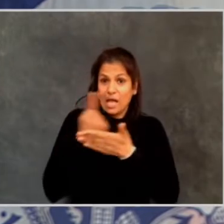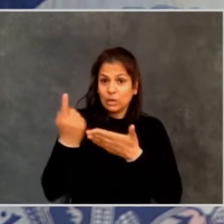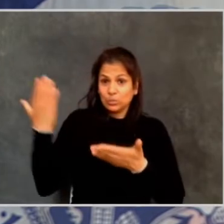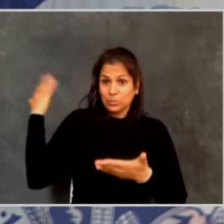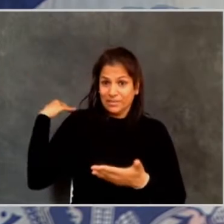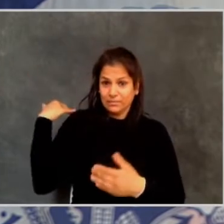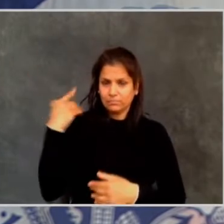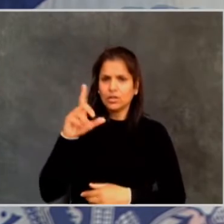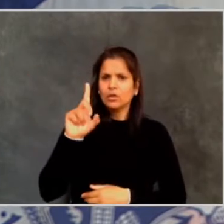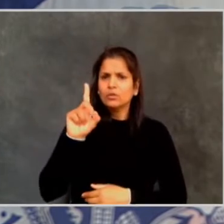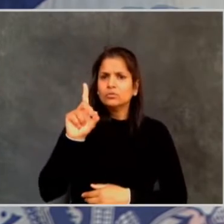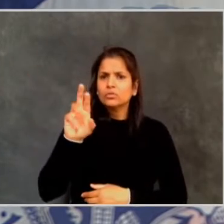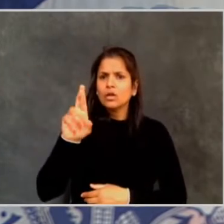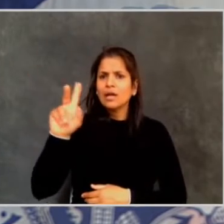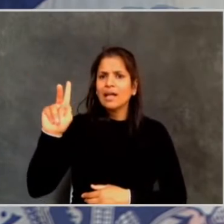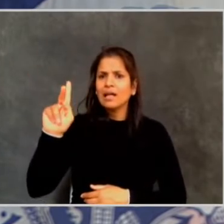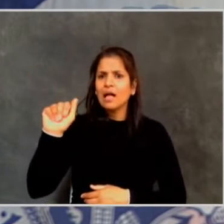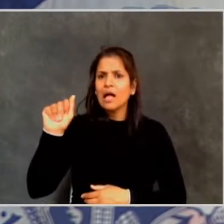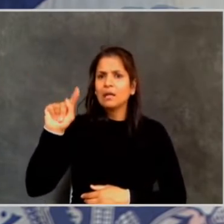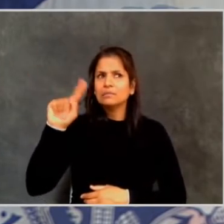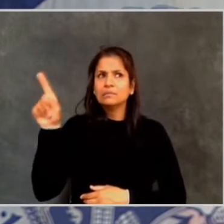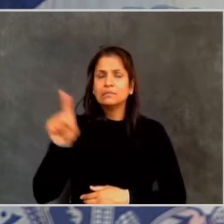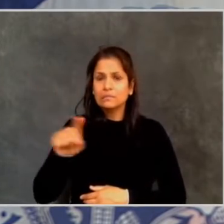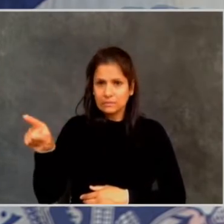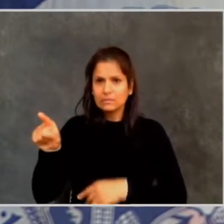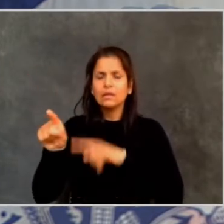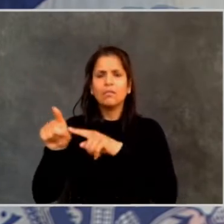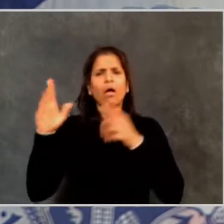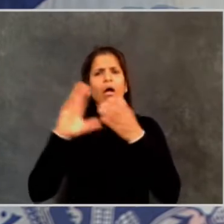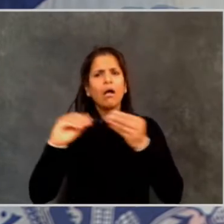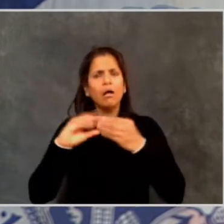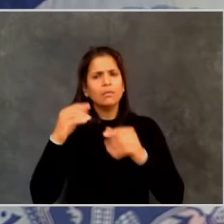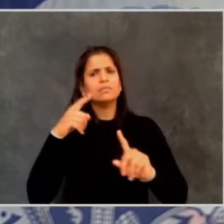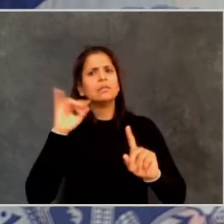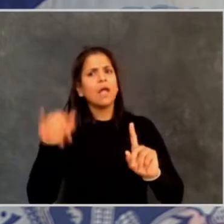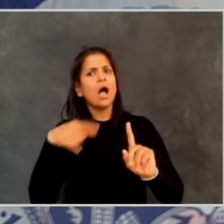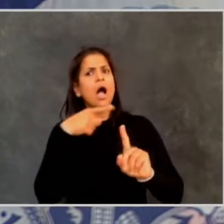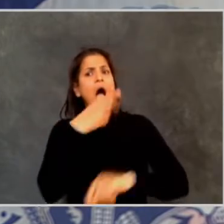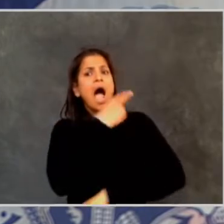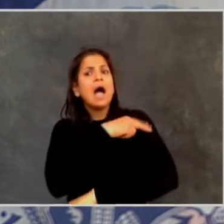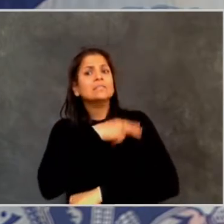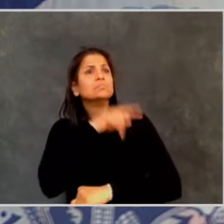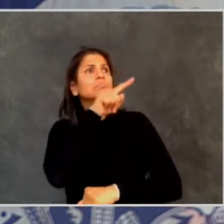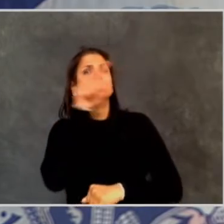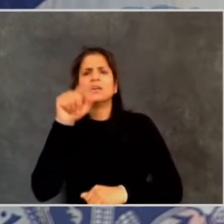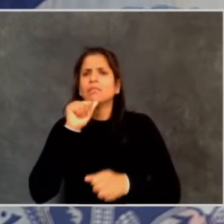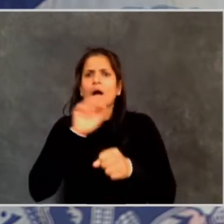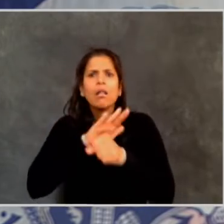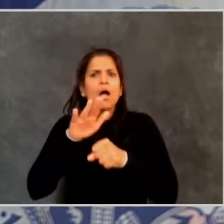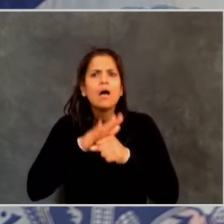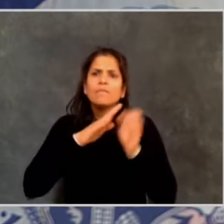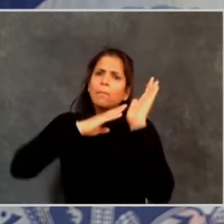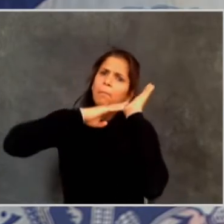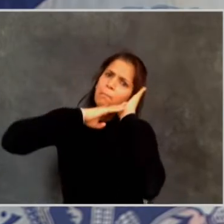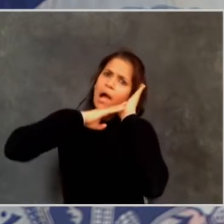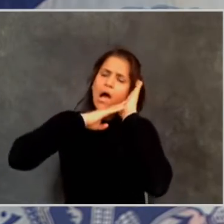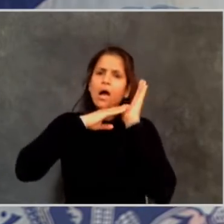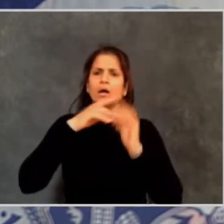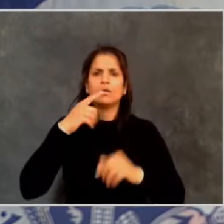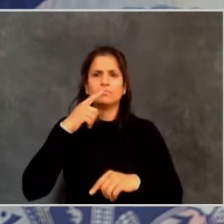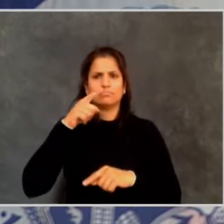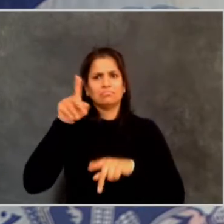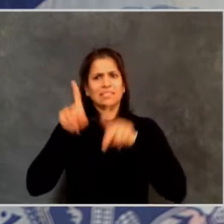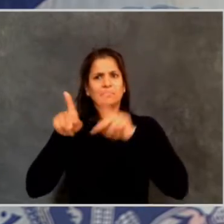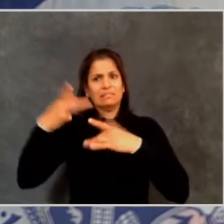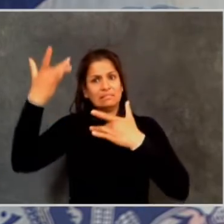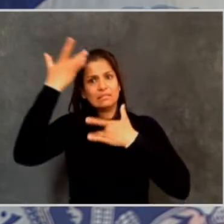pandemic was coming and seeing it as far back as January, what did you and the administration do to ensure